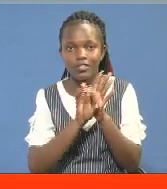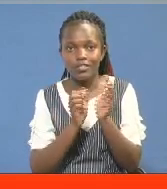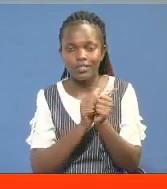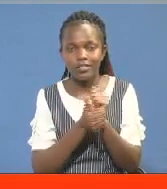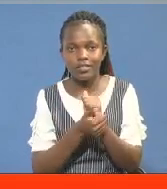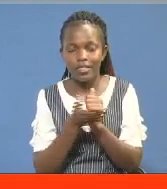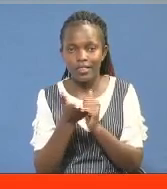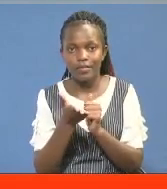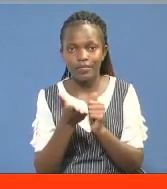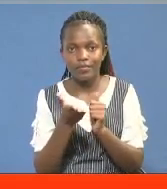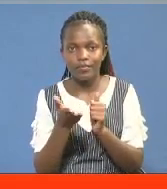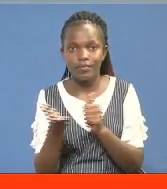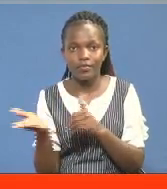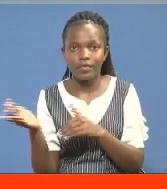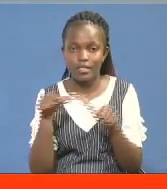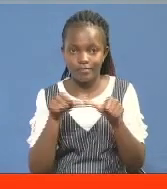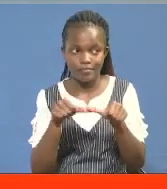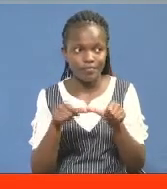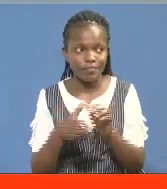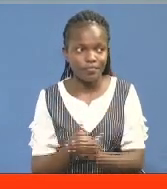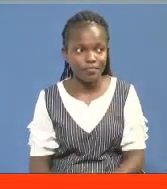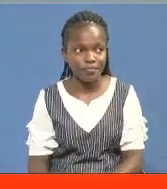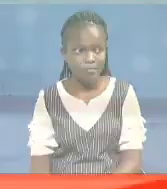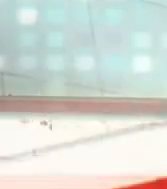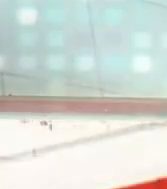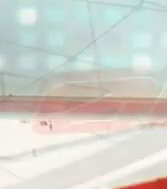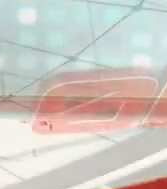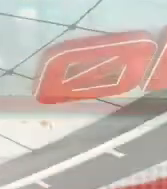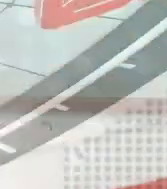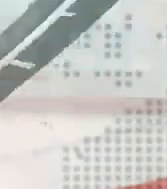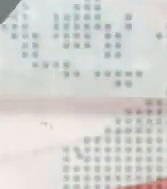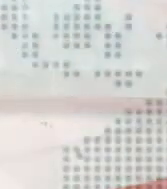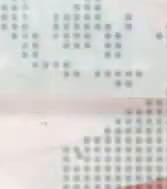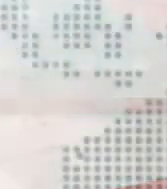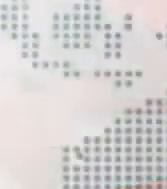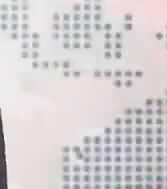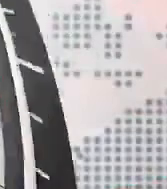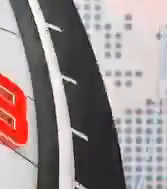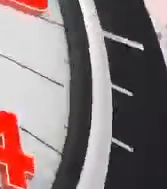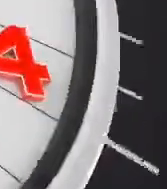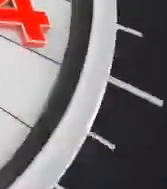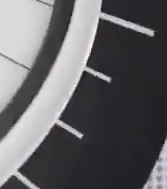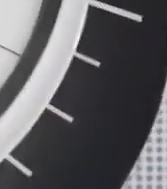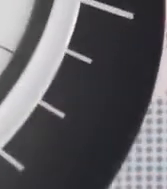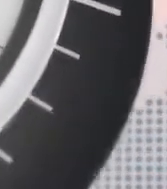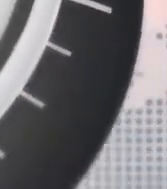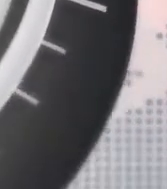break. We'll be back with more. To stay tuned.